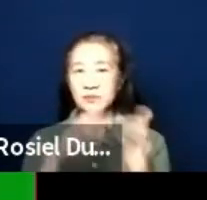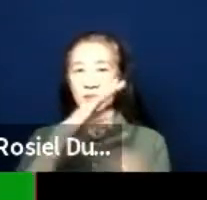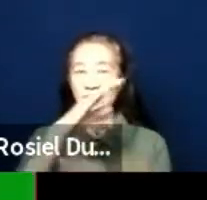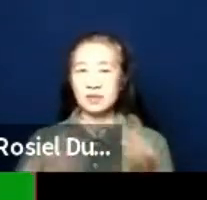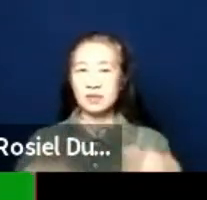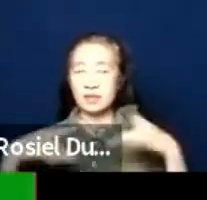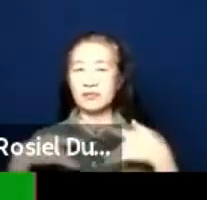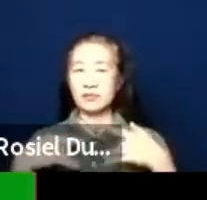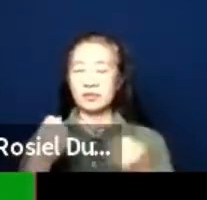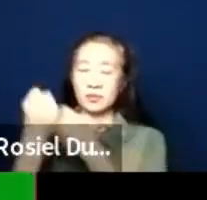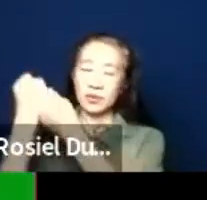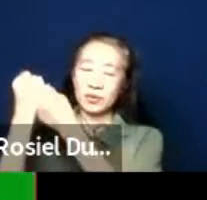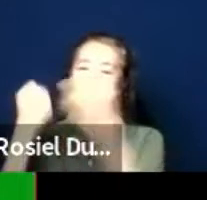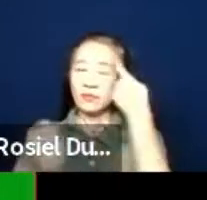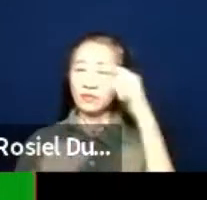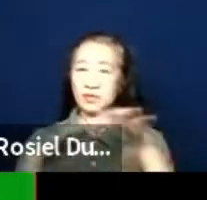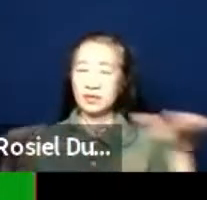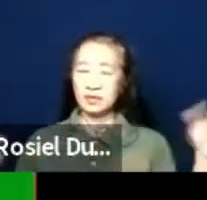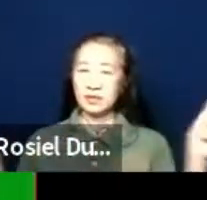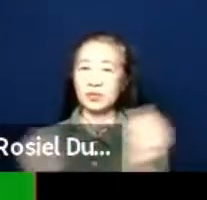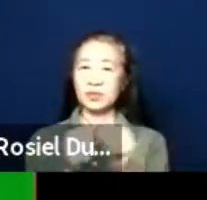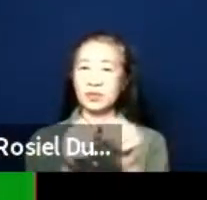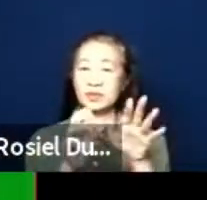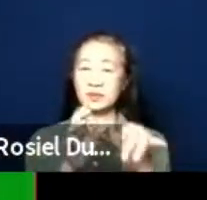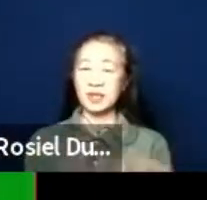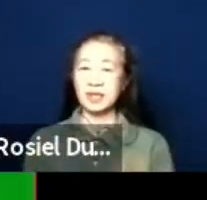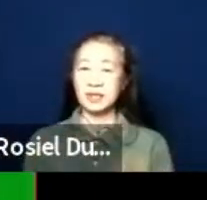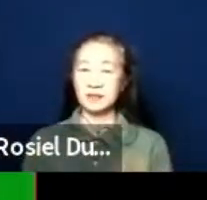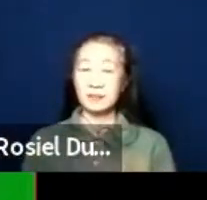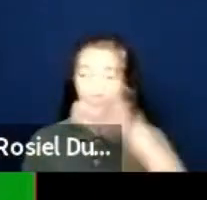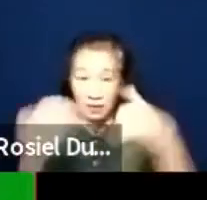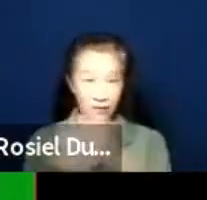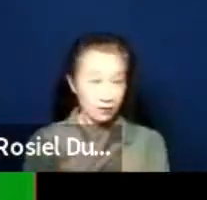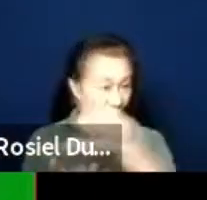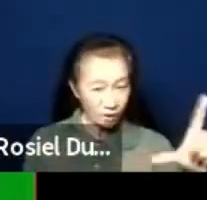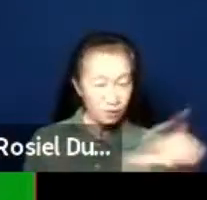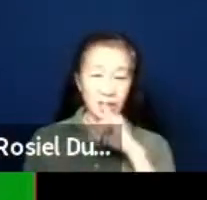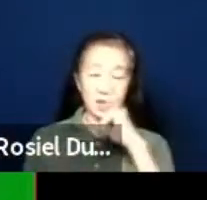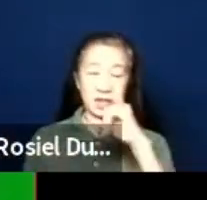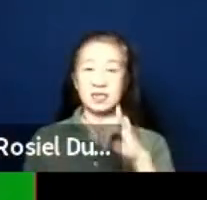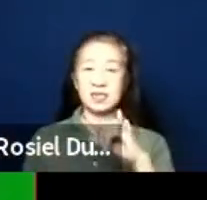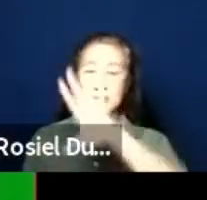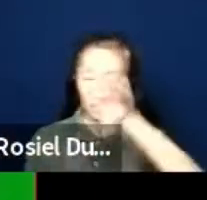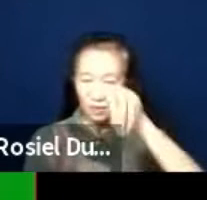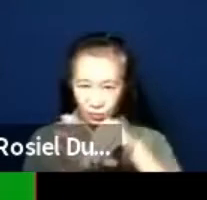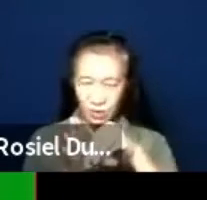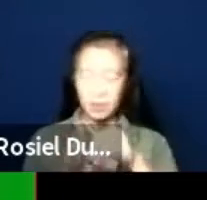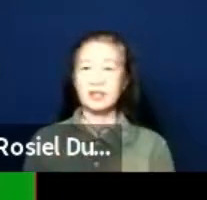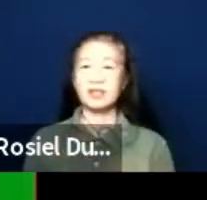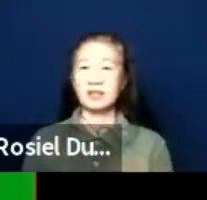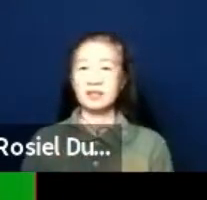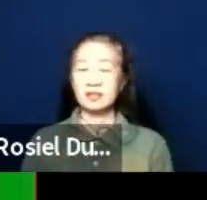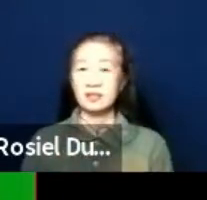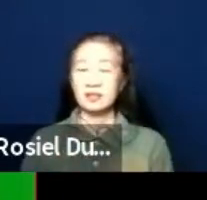support for children with disabilities. So everyone is included.